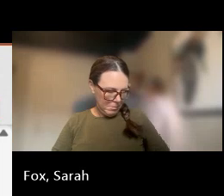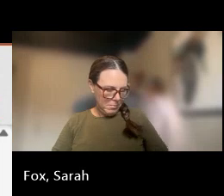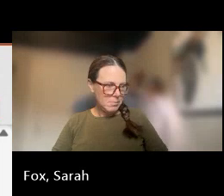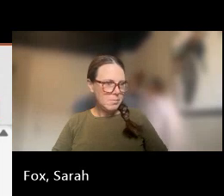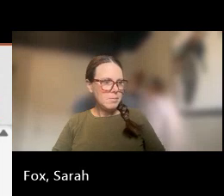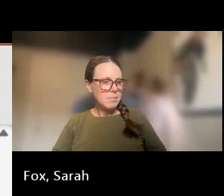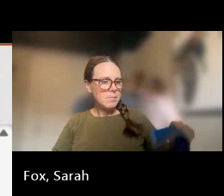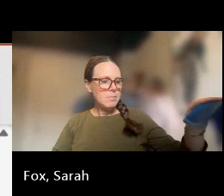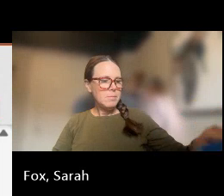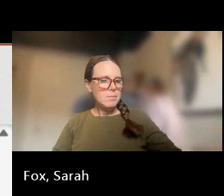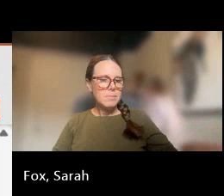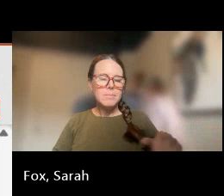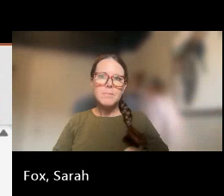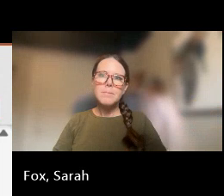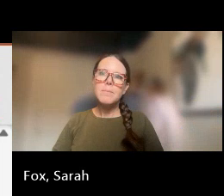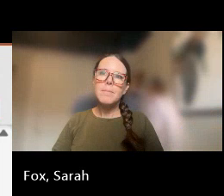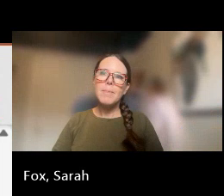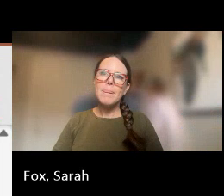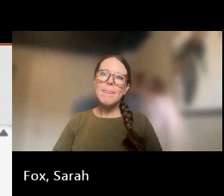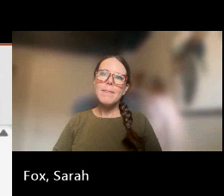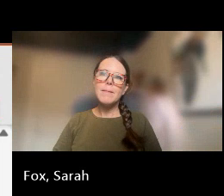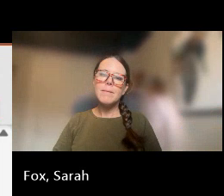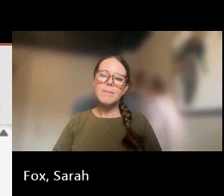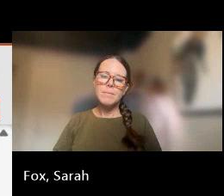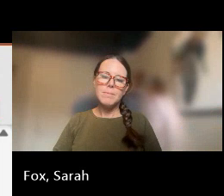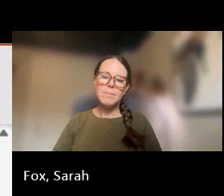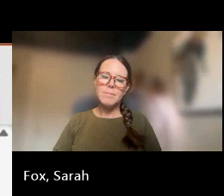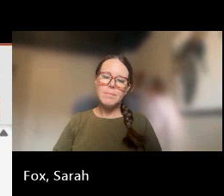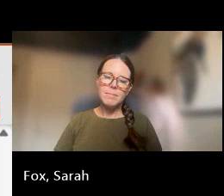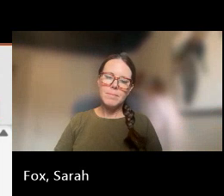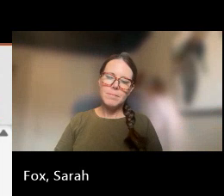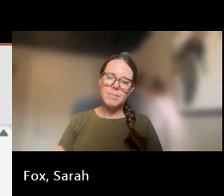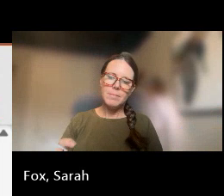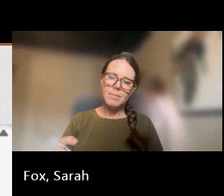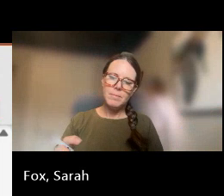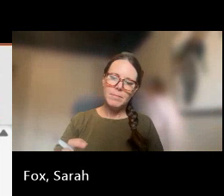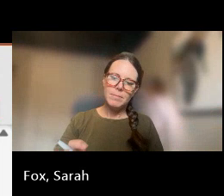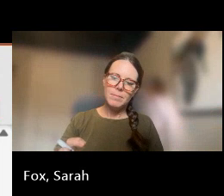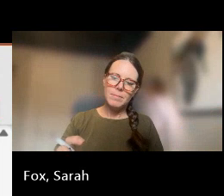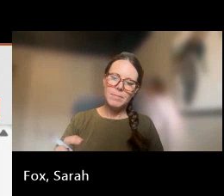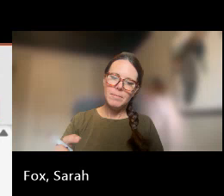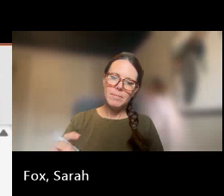my question is more about those. So when we go to that section, I'll add that. Okay.